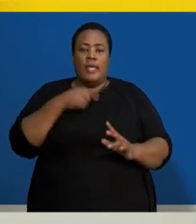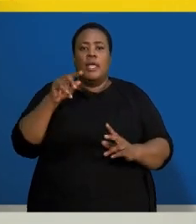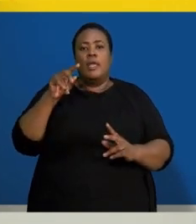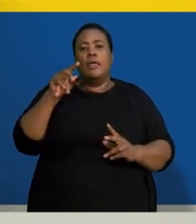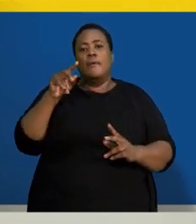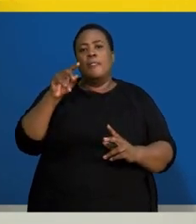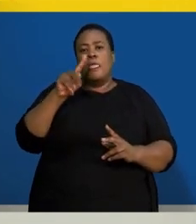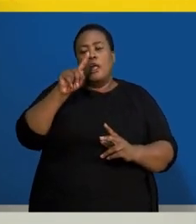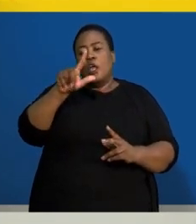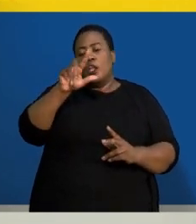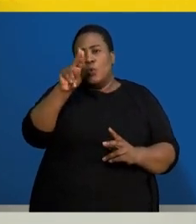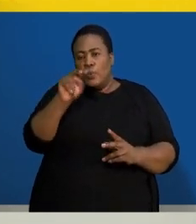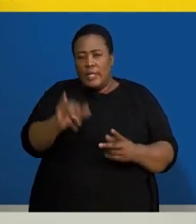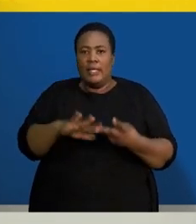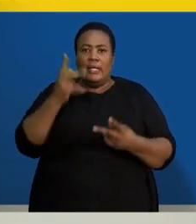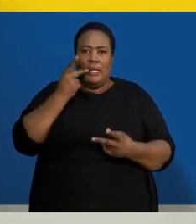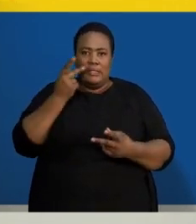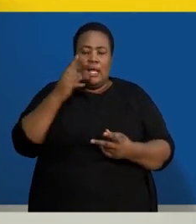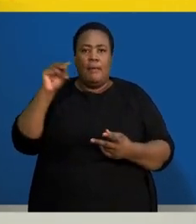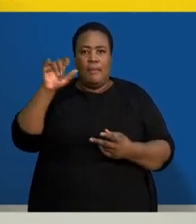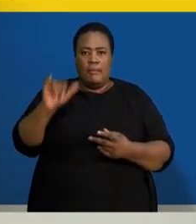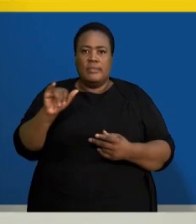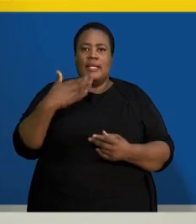Mamsi, it's a thank you and goodbye.